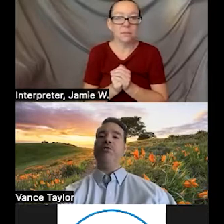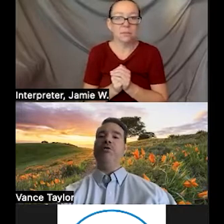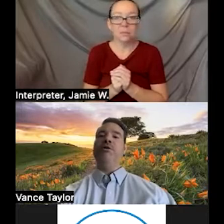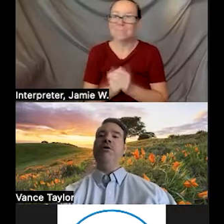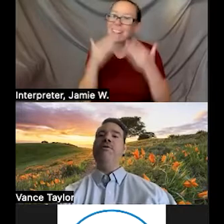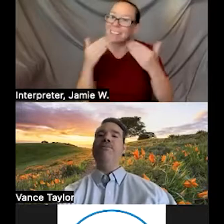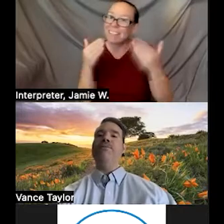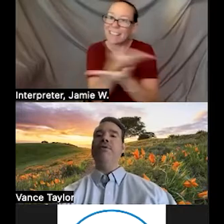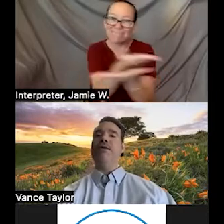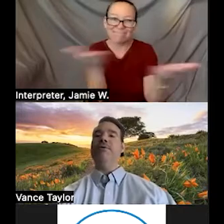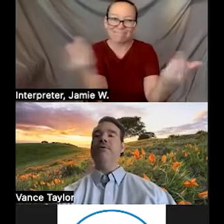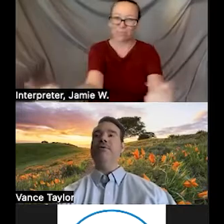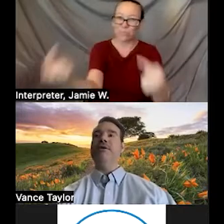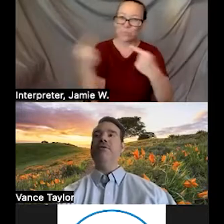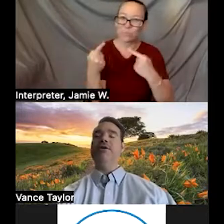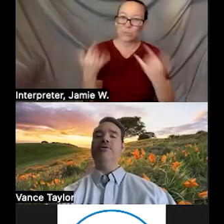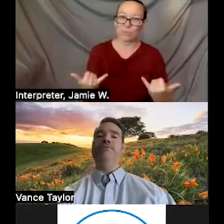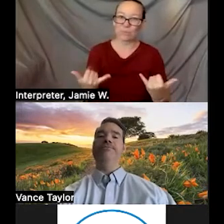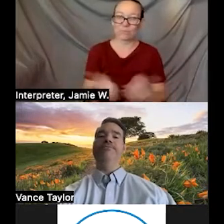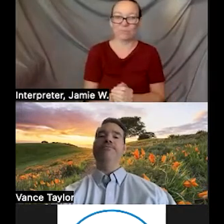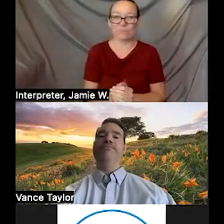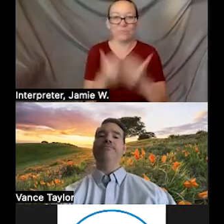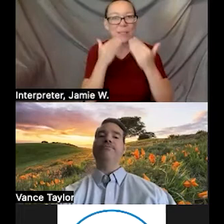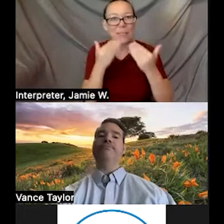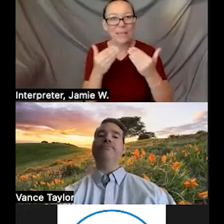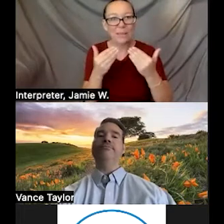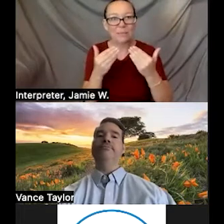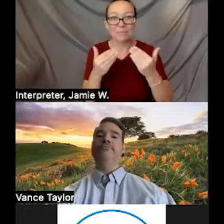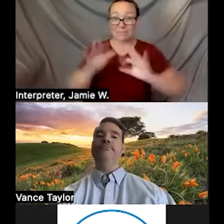being here, and thank you.